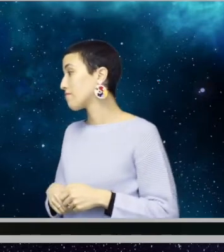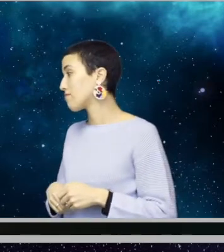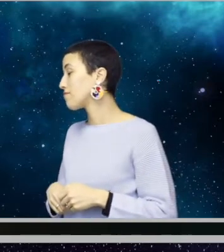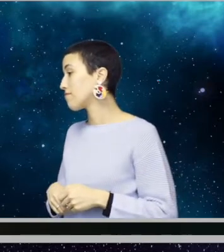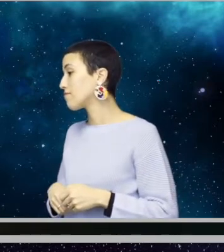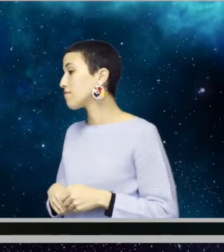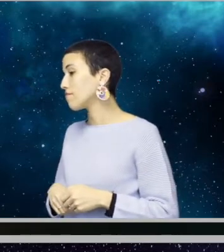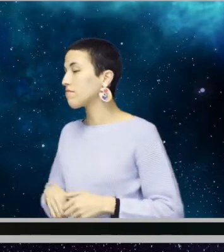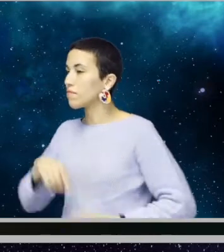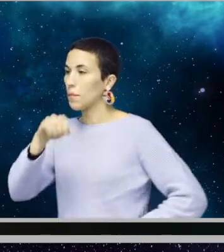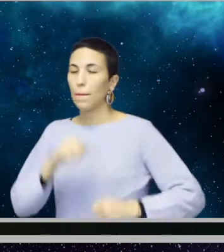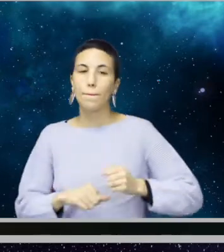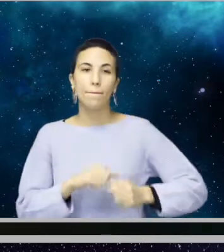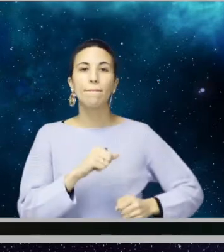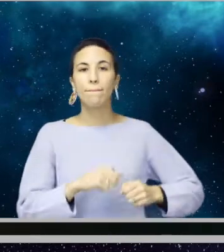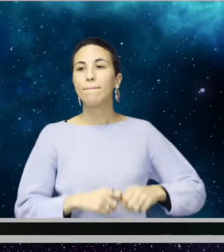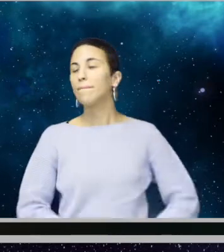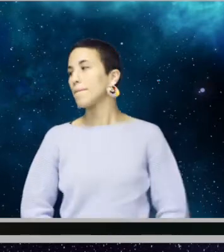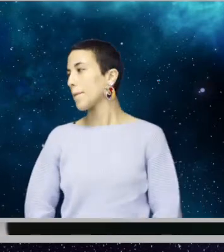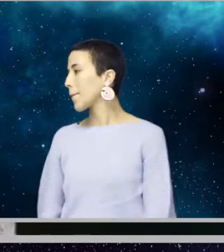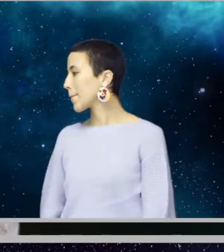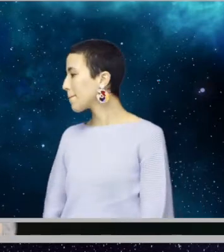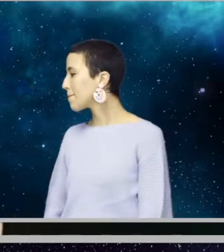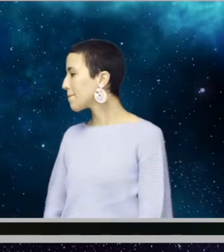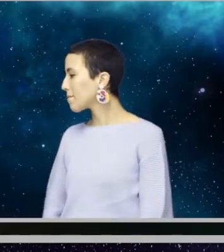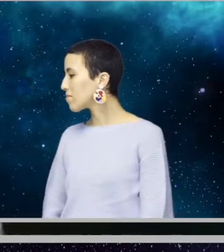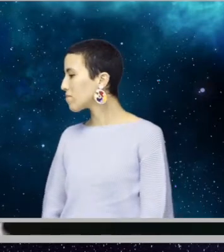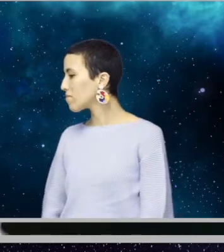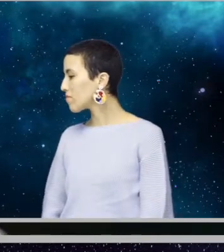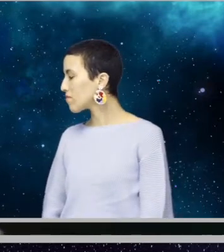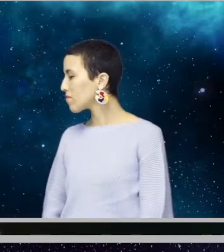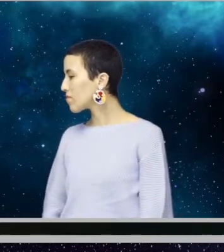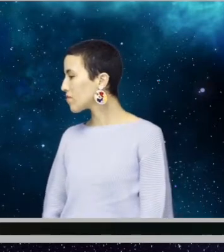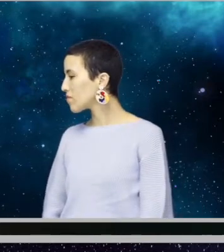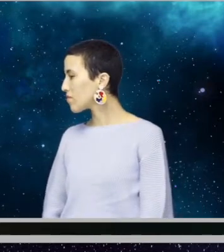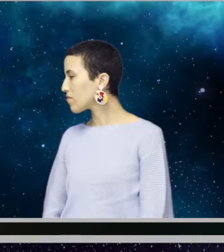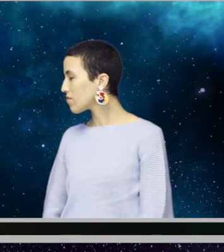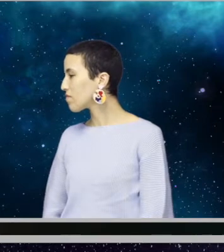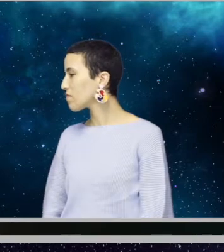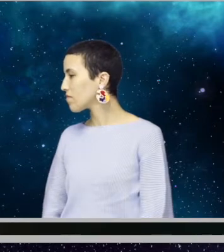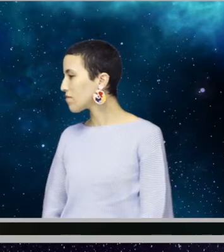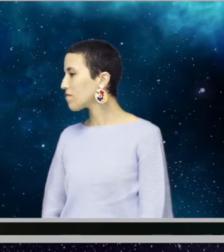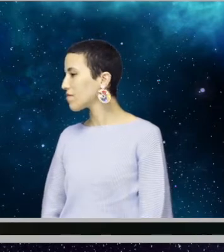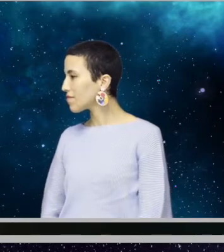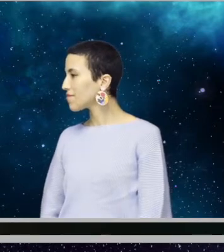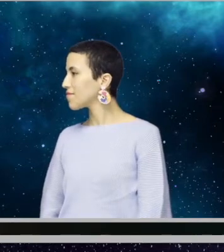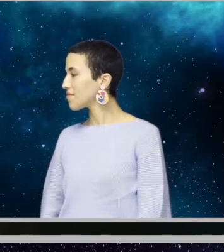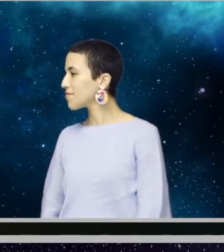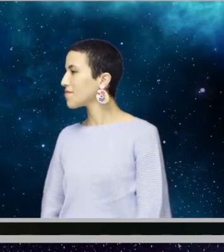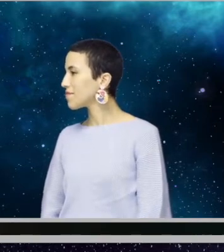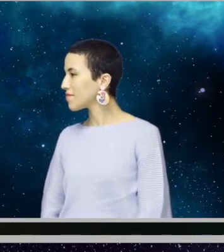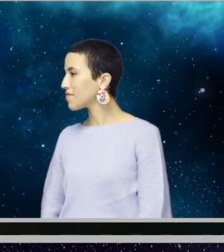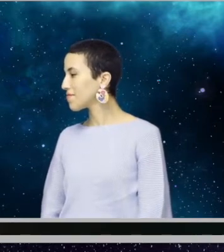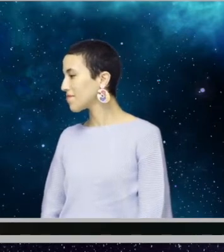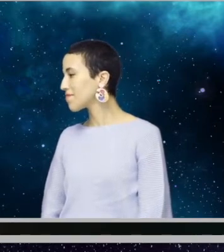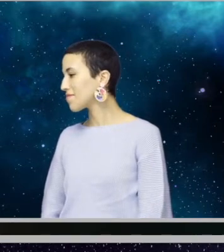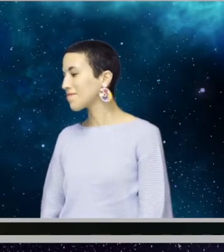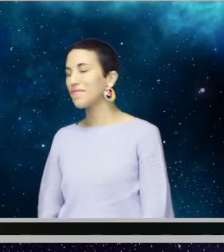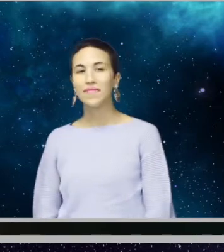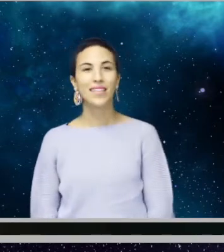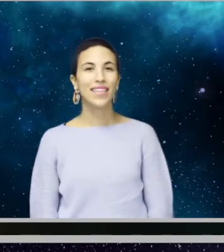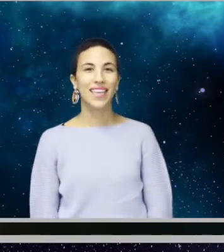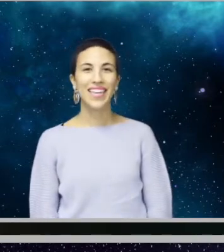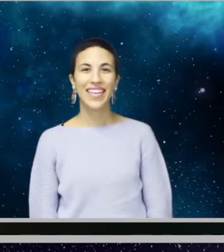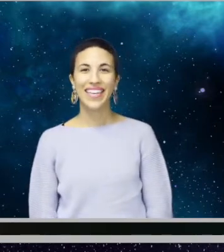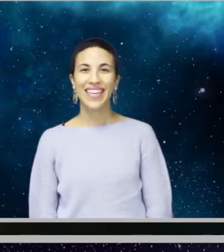Take a walk in my shoes. So, Perry, I am so proud of you. You did a really good job. Oh, thank you, Mrs.